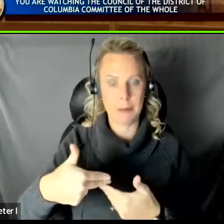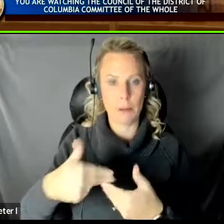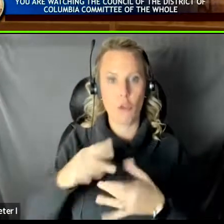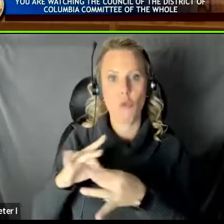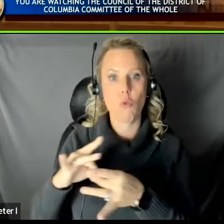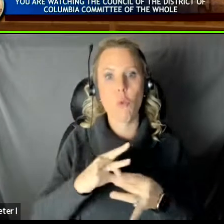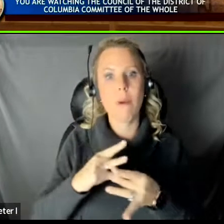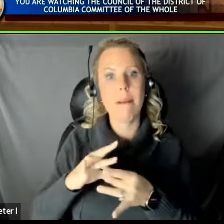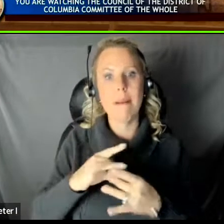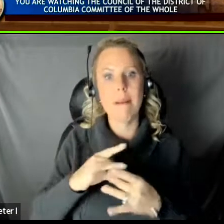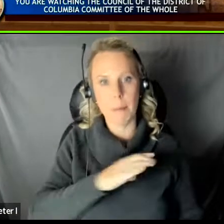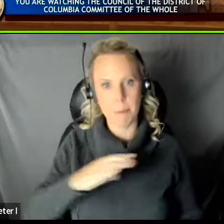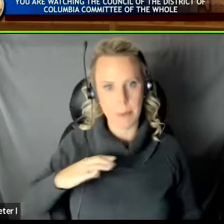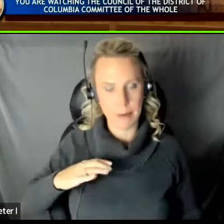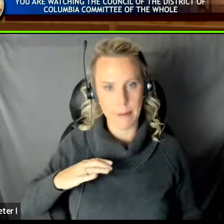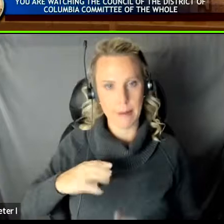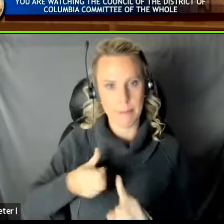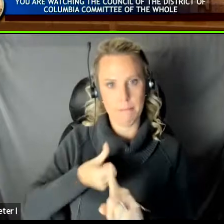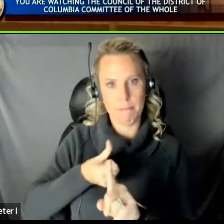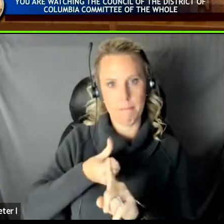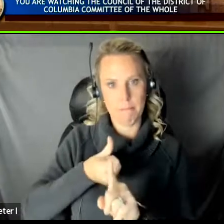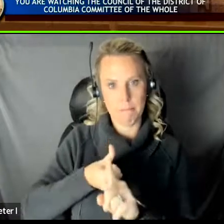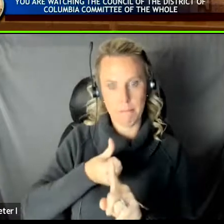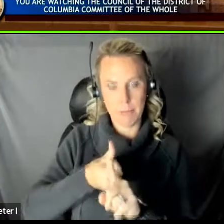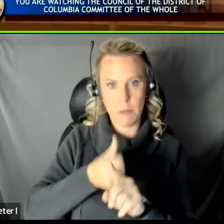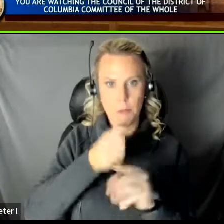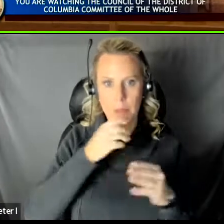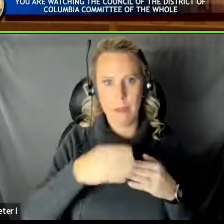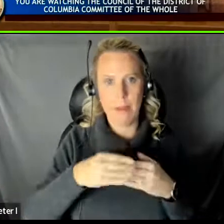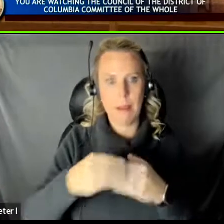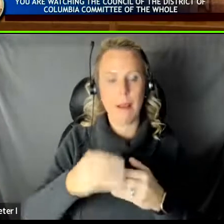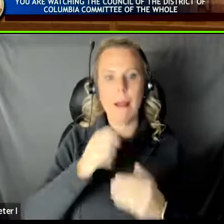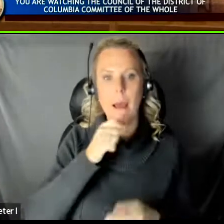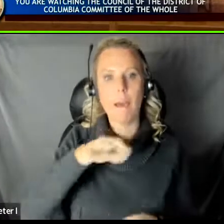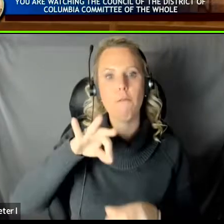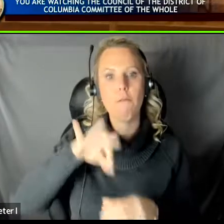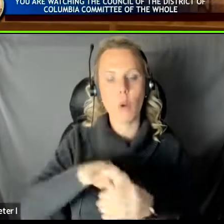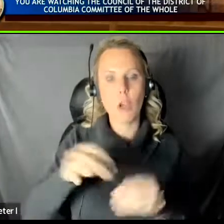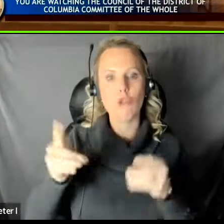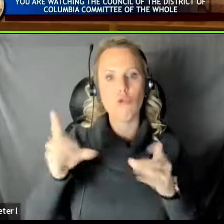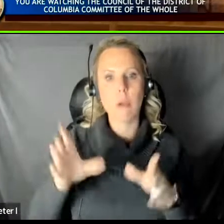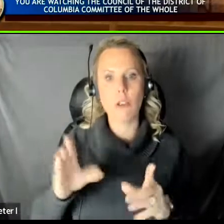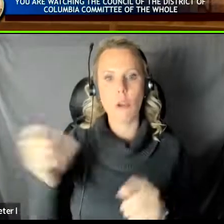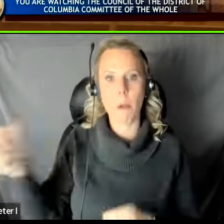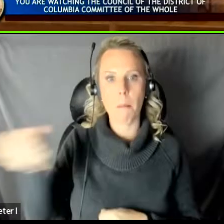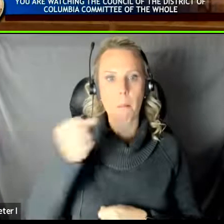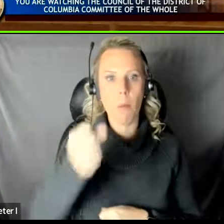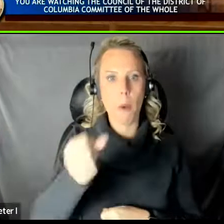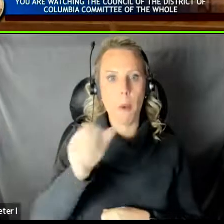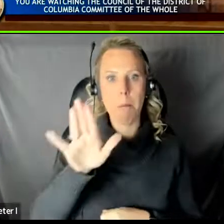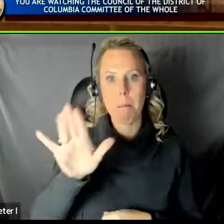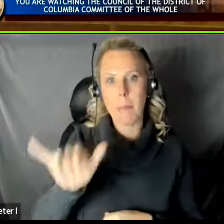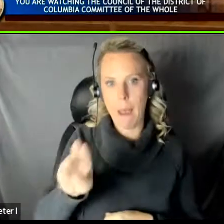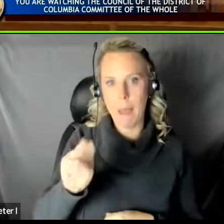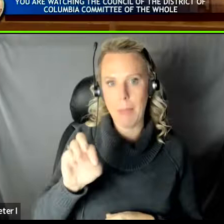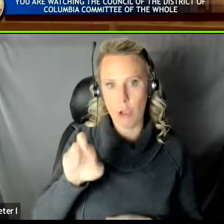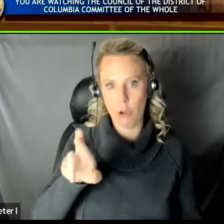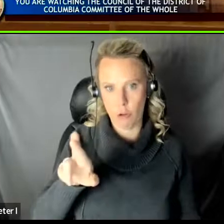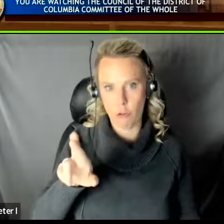coordinating committee is to be headed by a non-voting director appointed by the mayor.